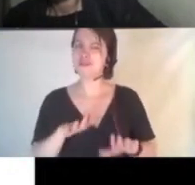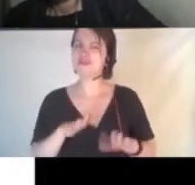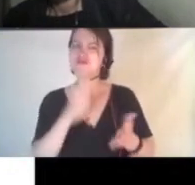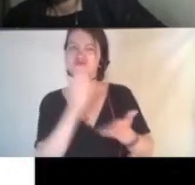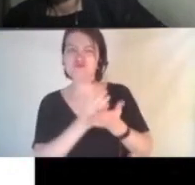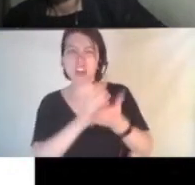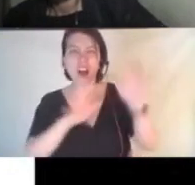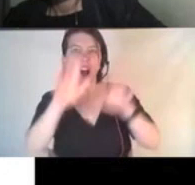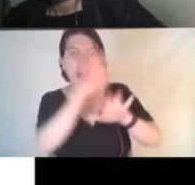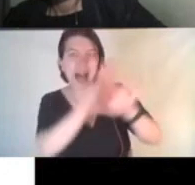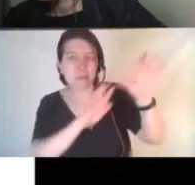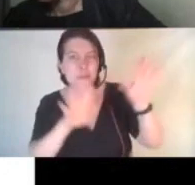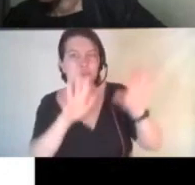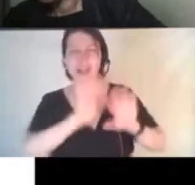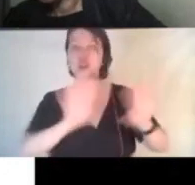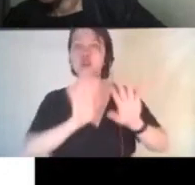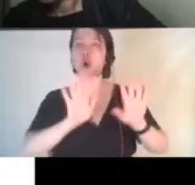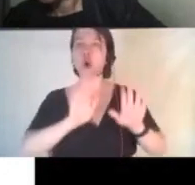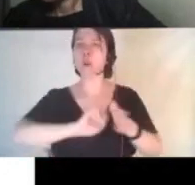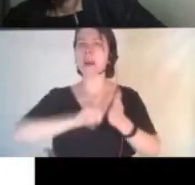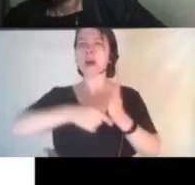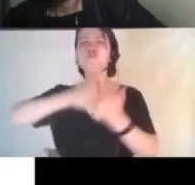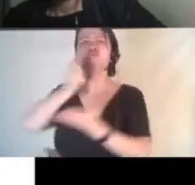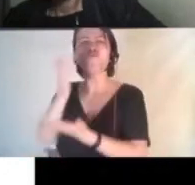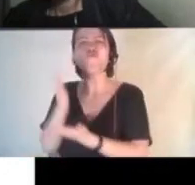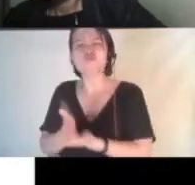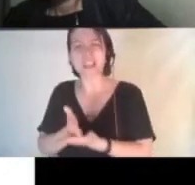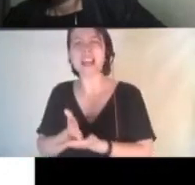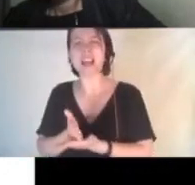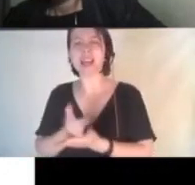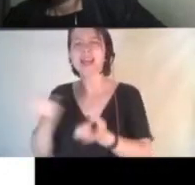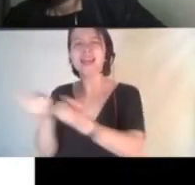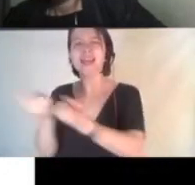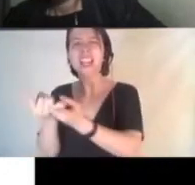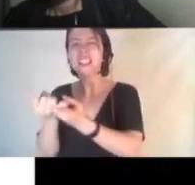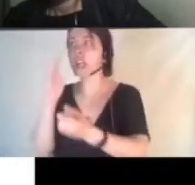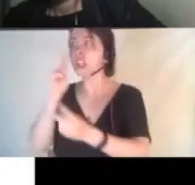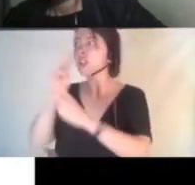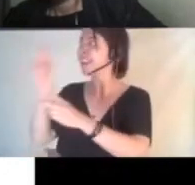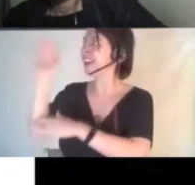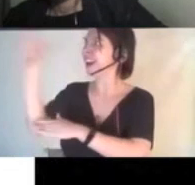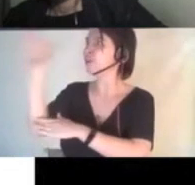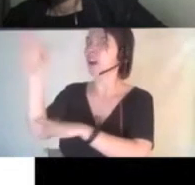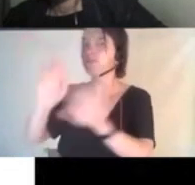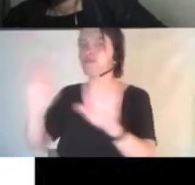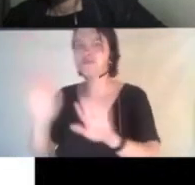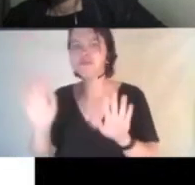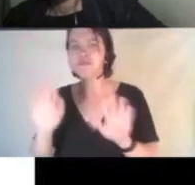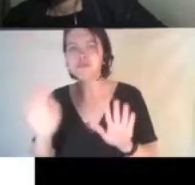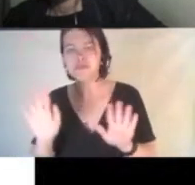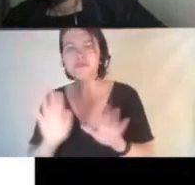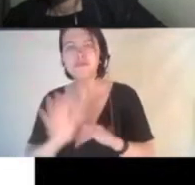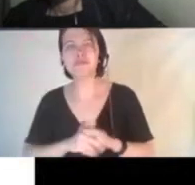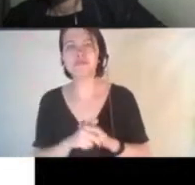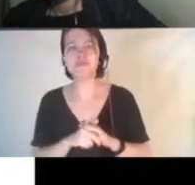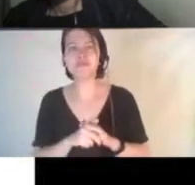real things. It's not, you know, what you see outside. And not only